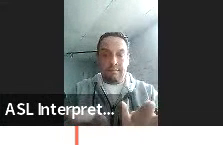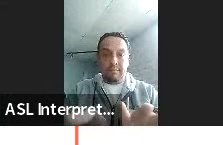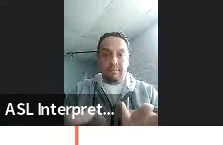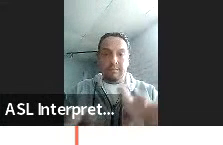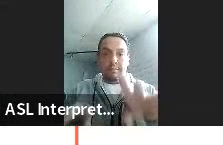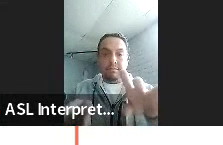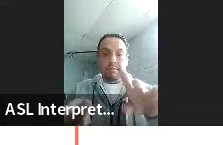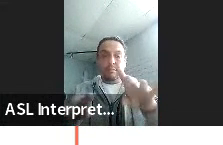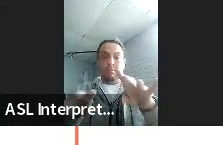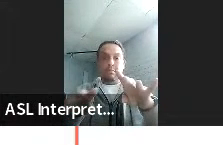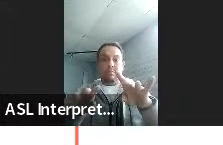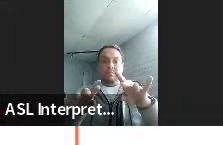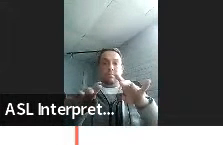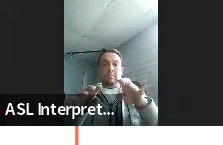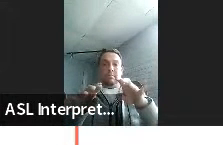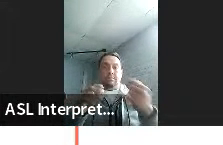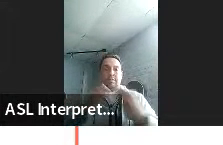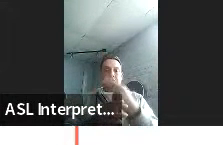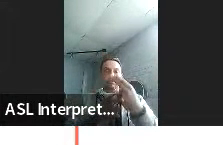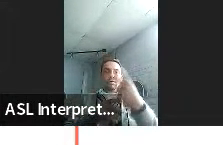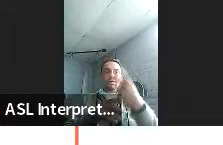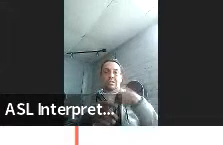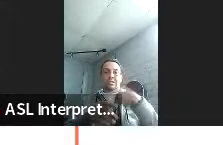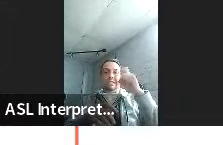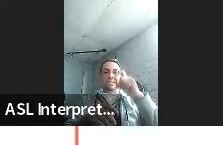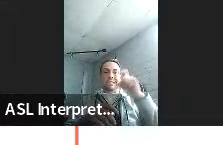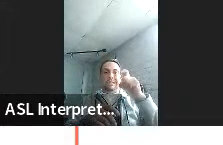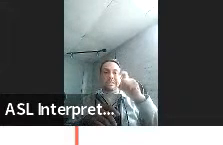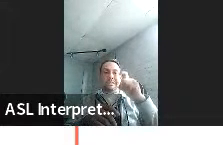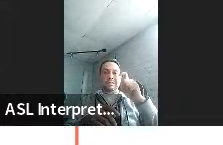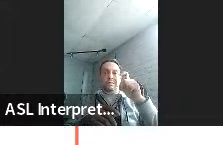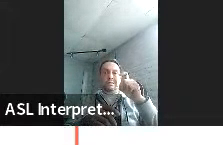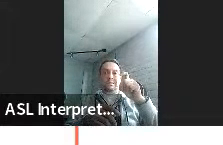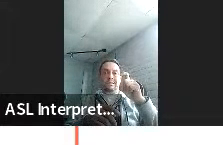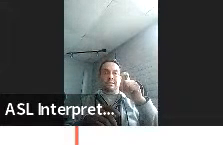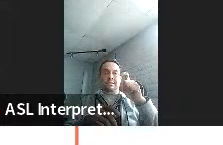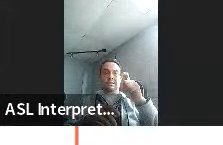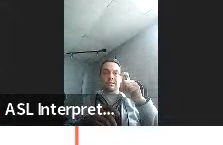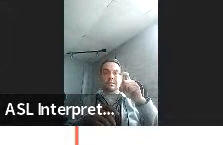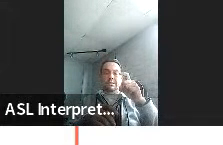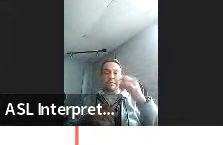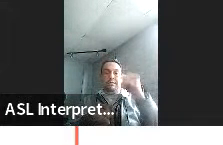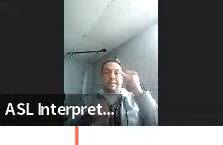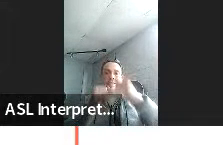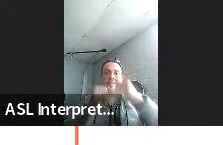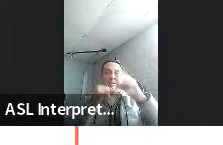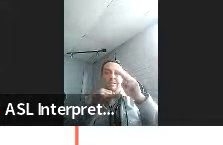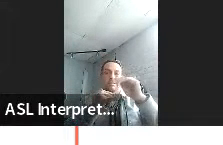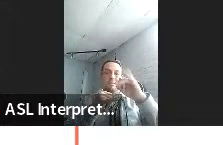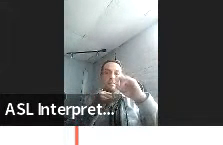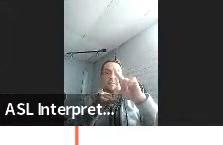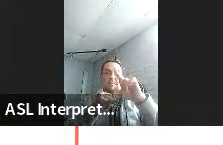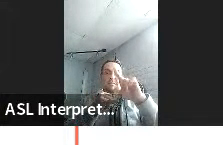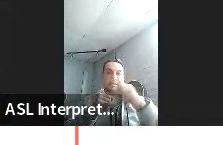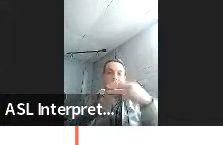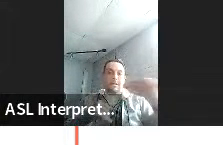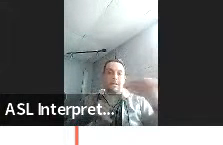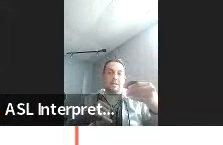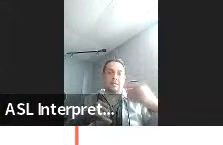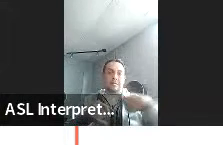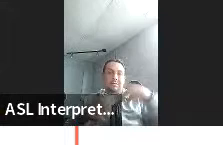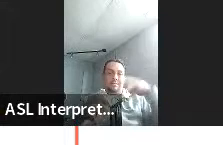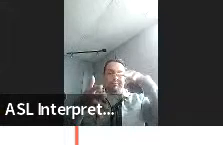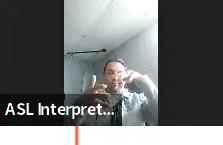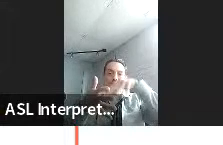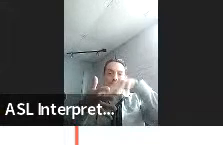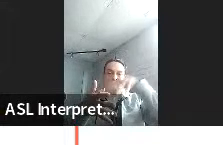particular and unique needs for distribution facilities that are last mile in nature. And so this has to be studied at a neighborhood level